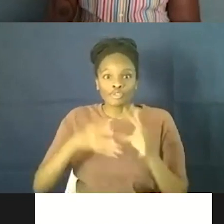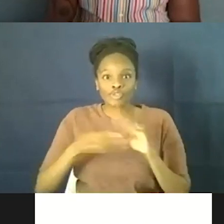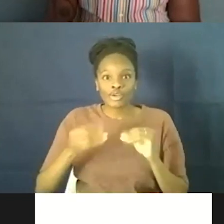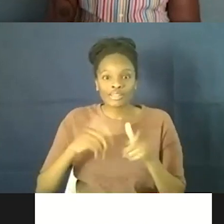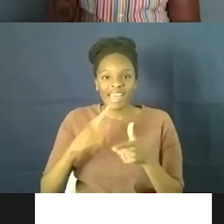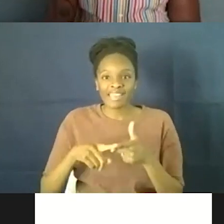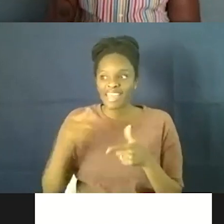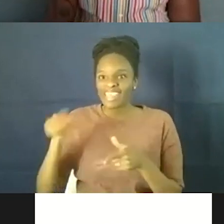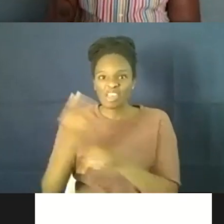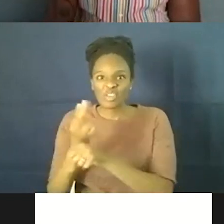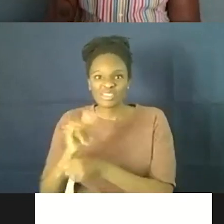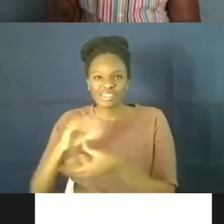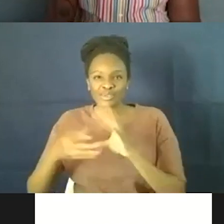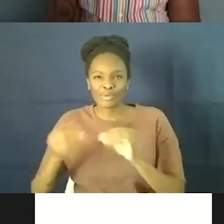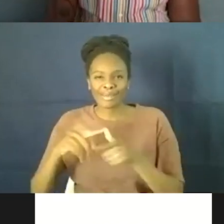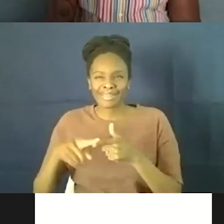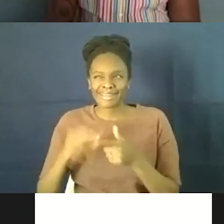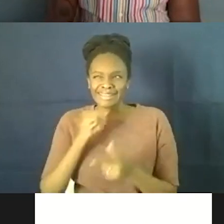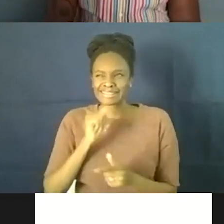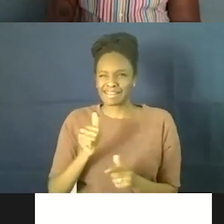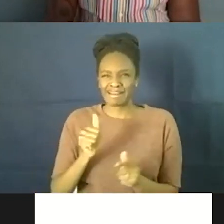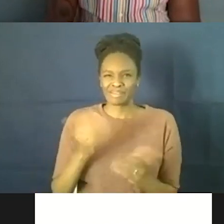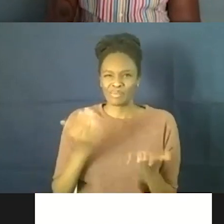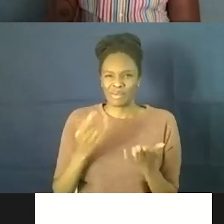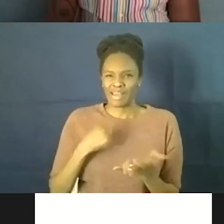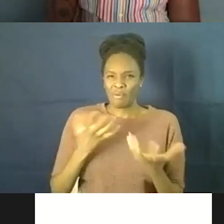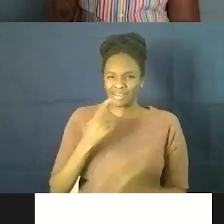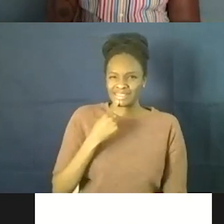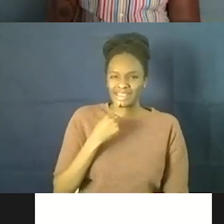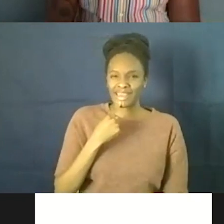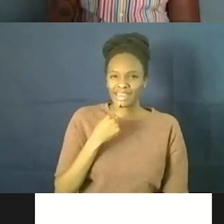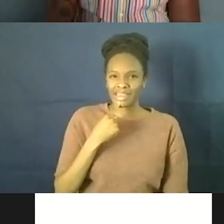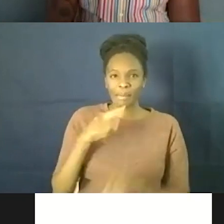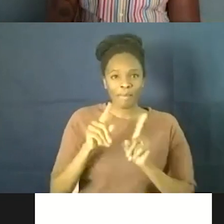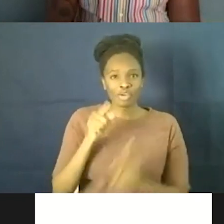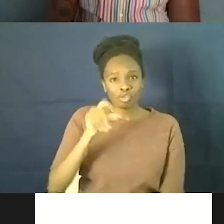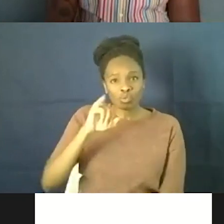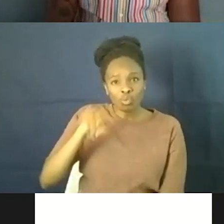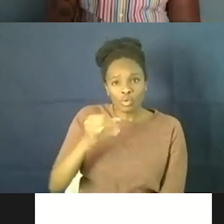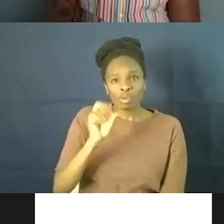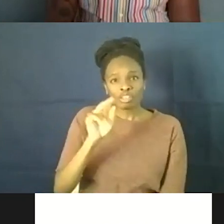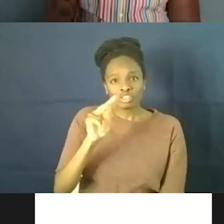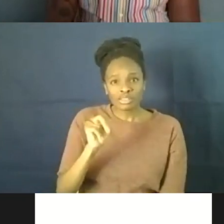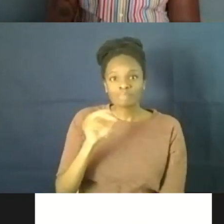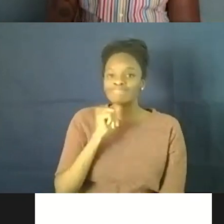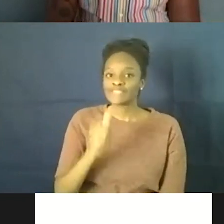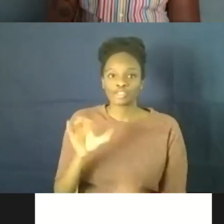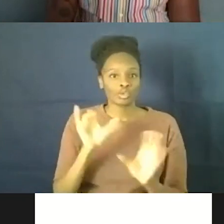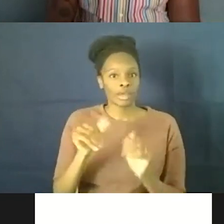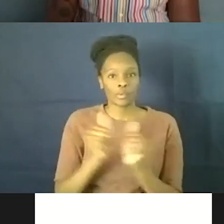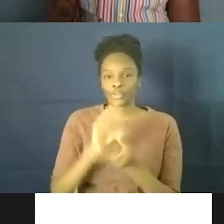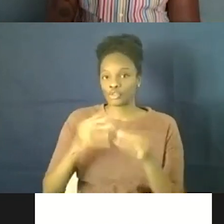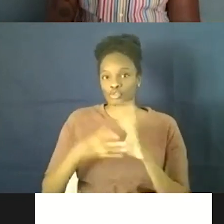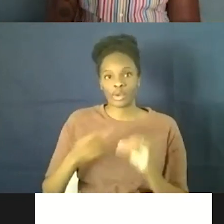I wanted to do or wanted to say. And you didn't do that with that story. And I always say that